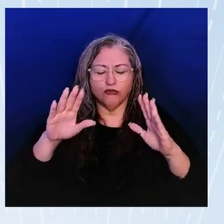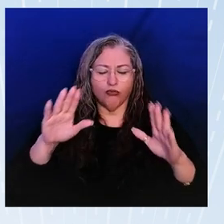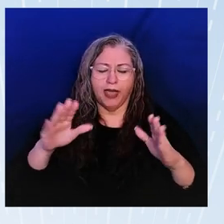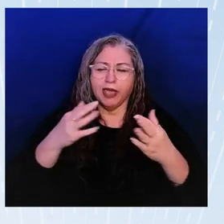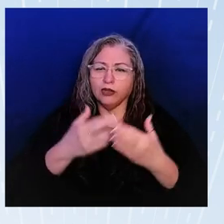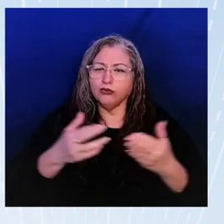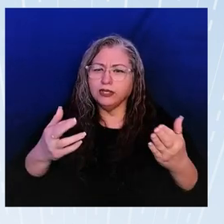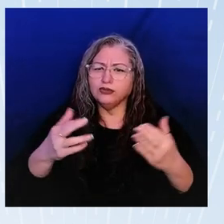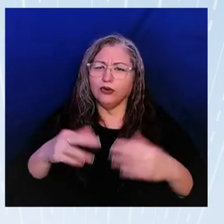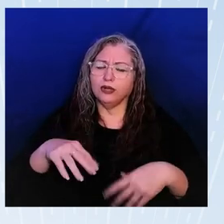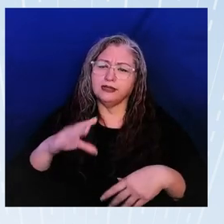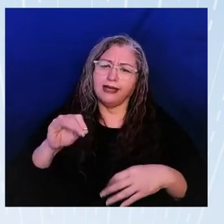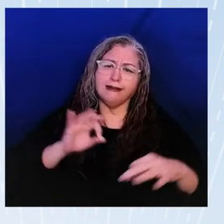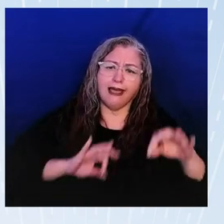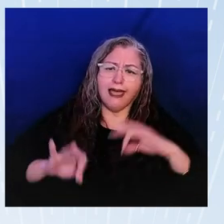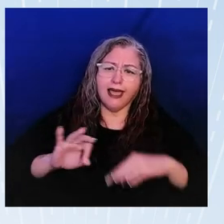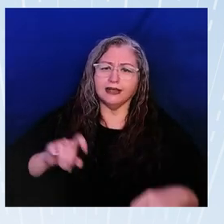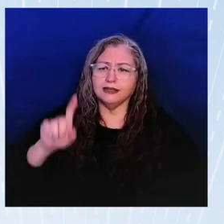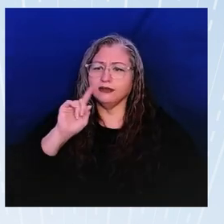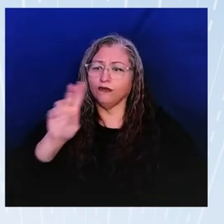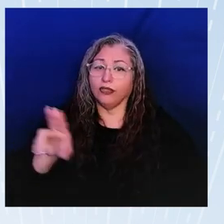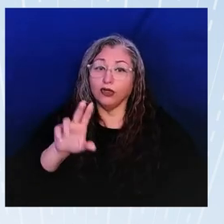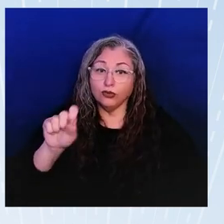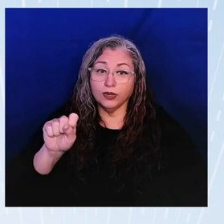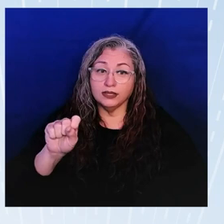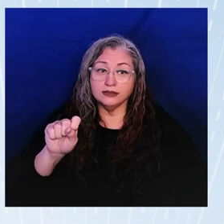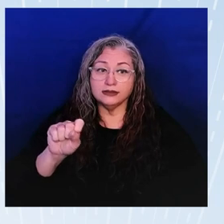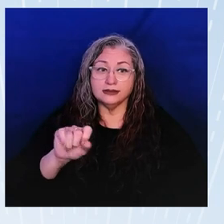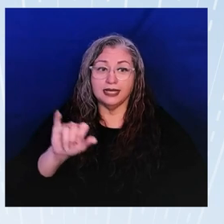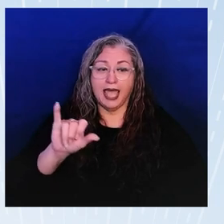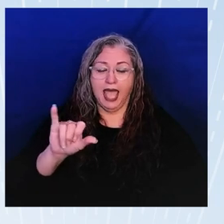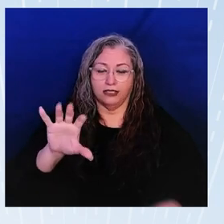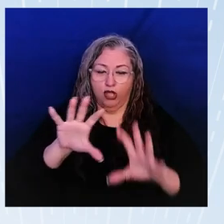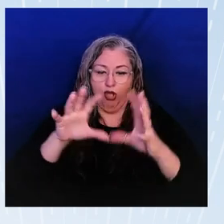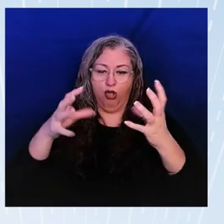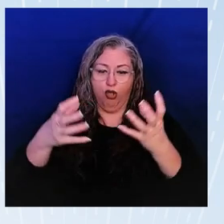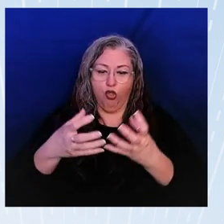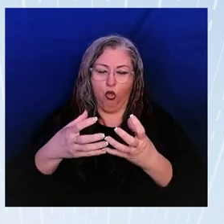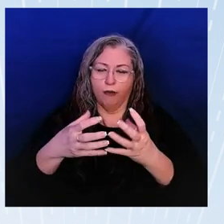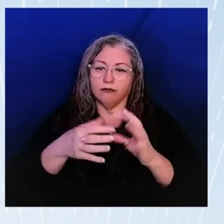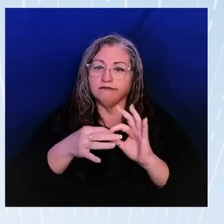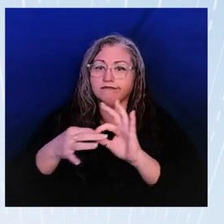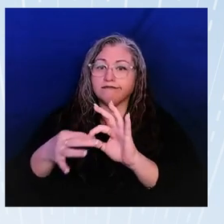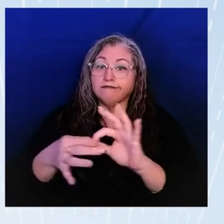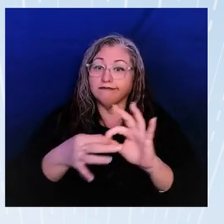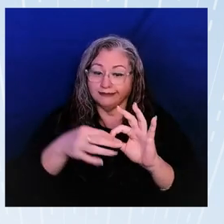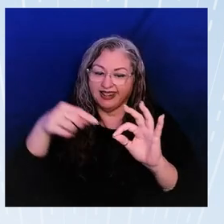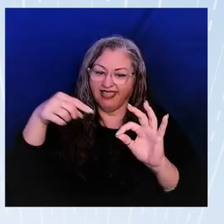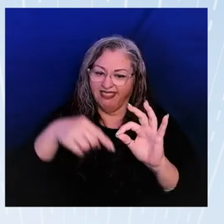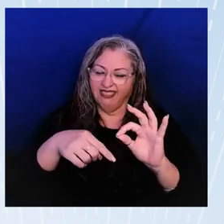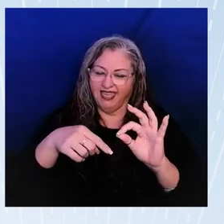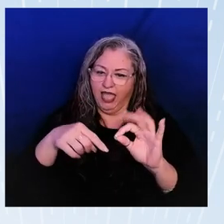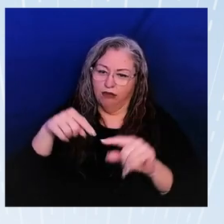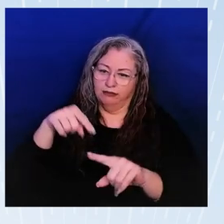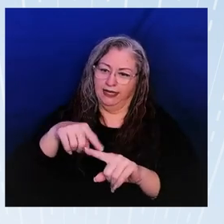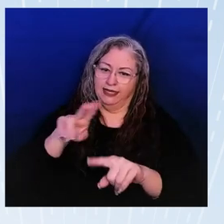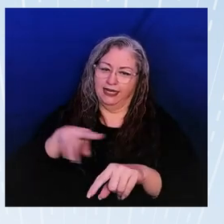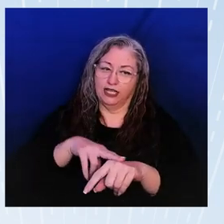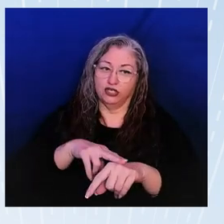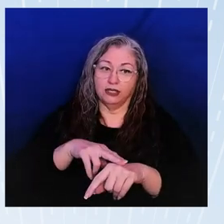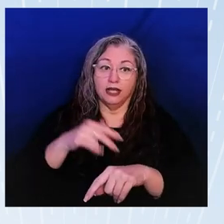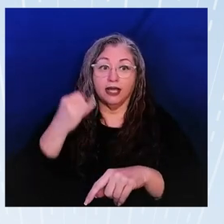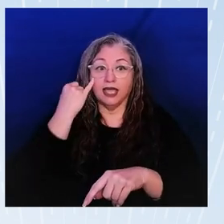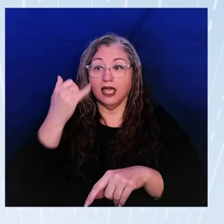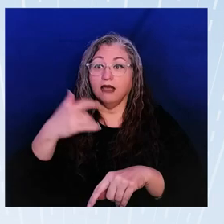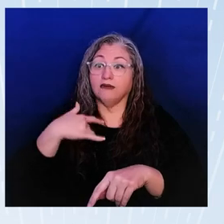assets of the United States as a globally connected nation. When I am in the